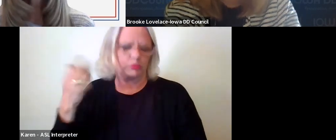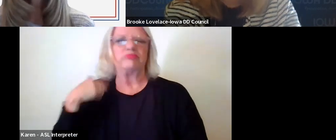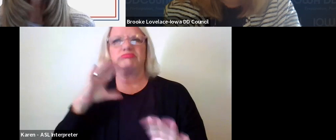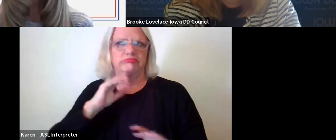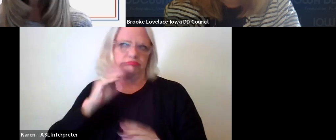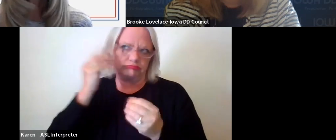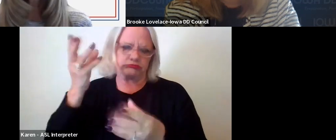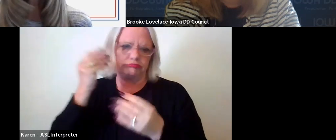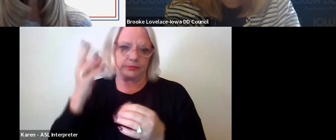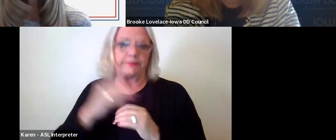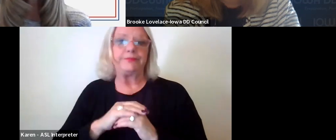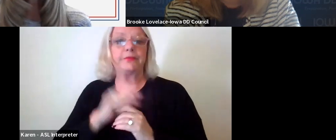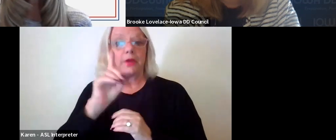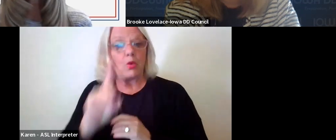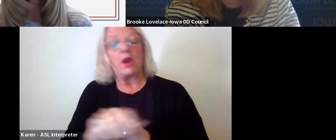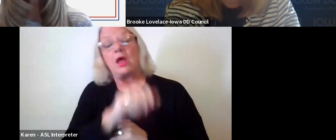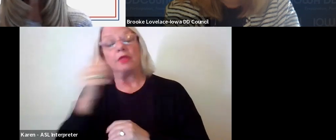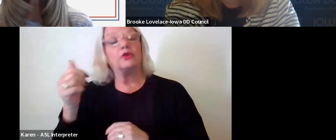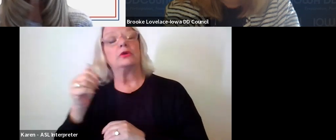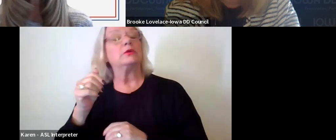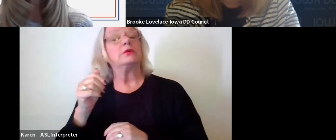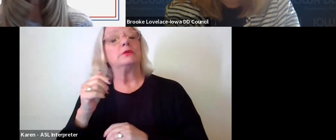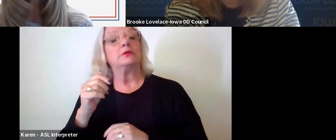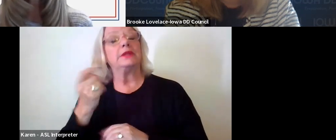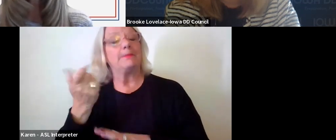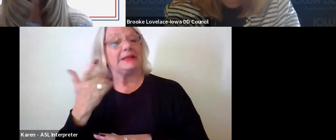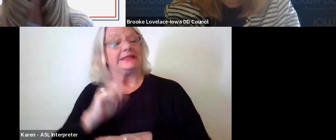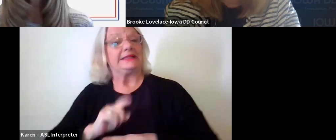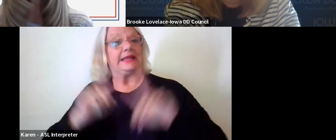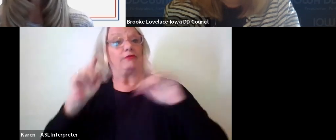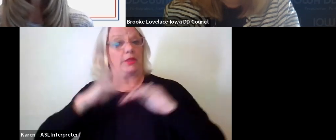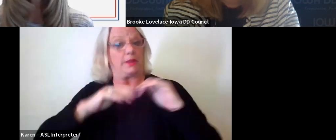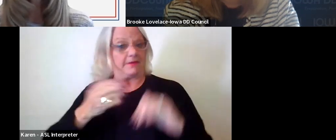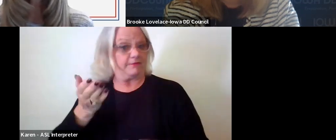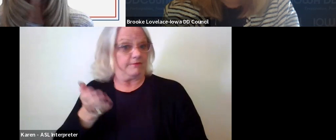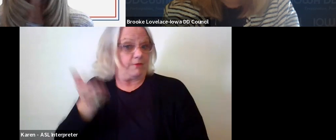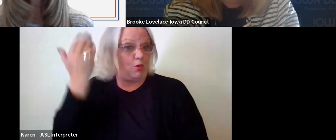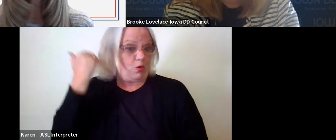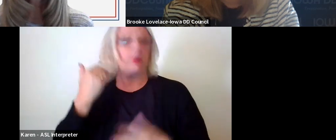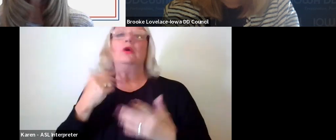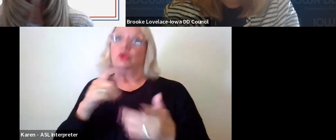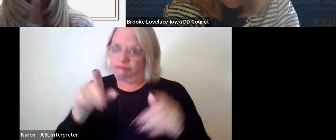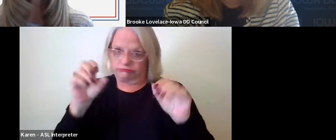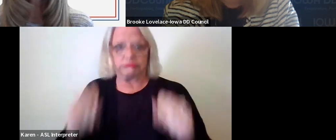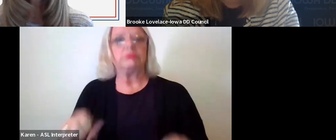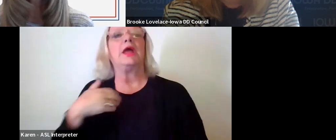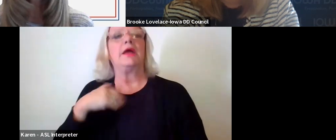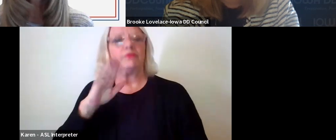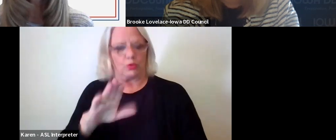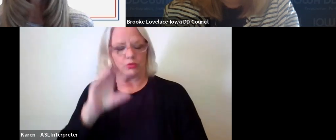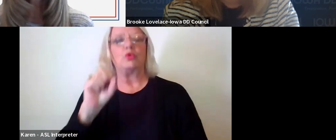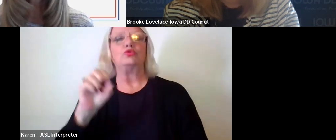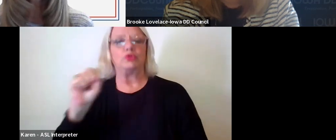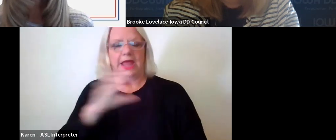exciting early on changes, but it is something not everybody knows about, is you can have your Social Security and SSI